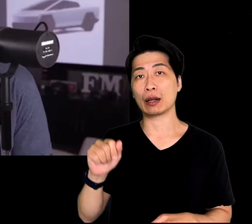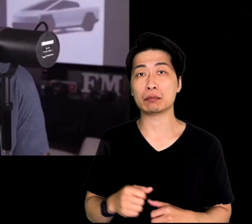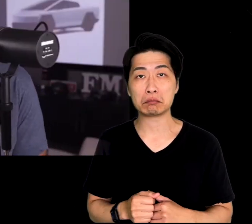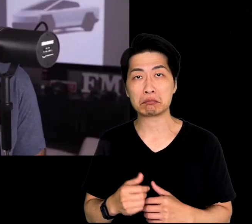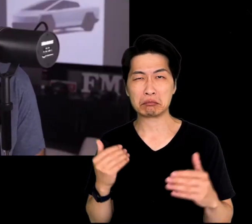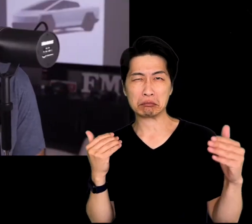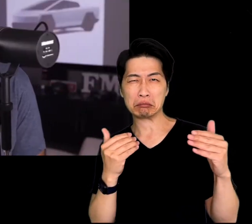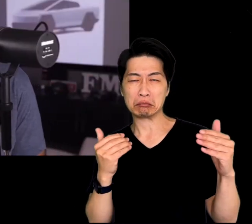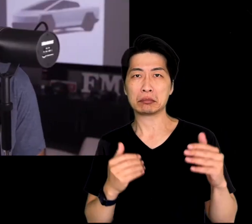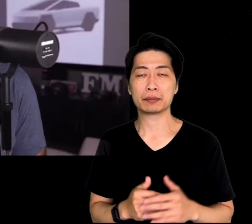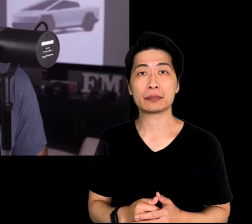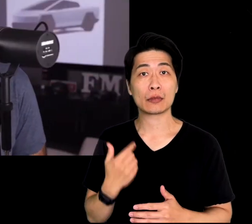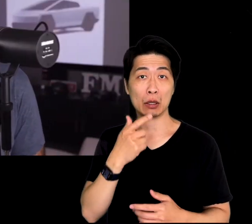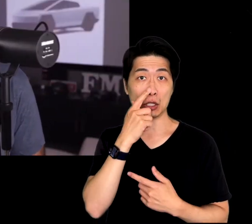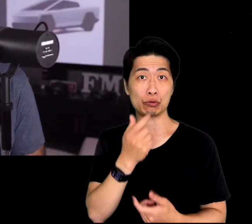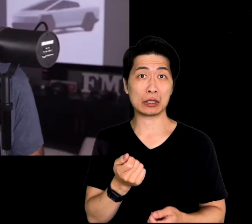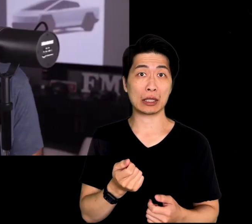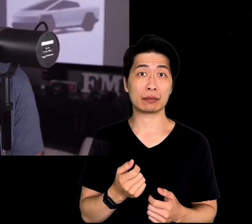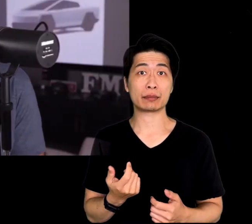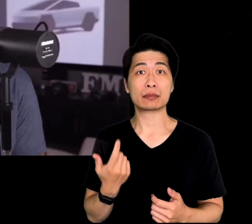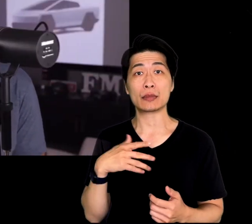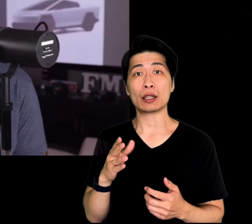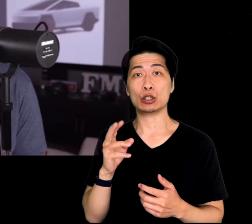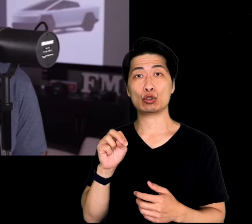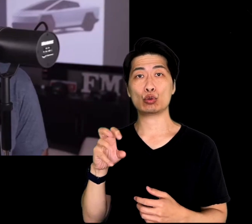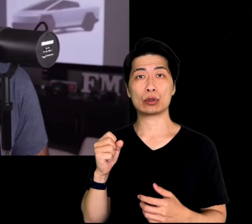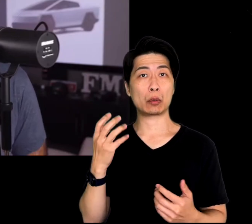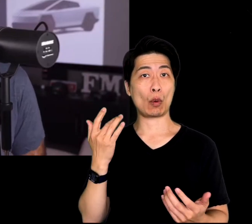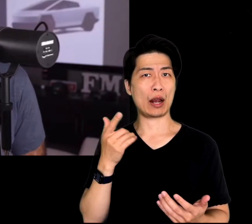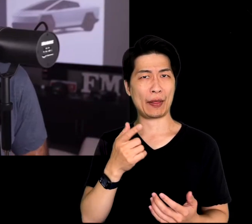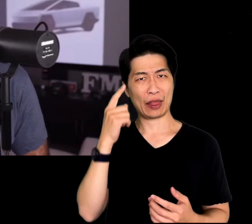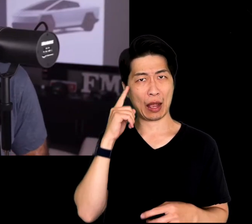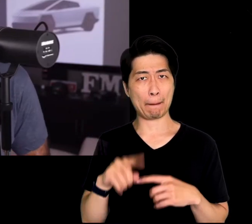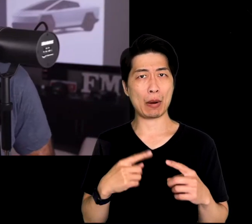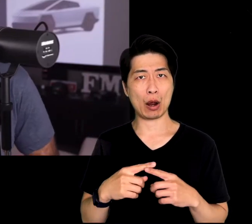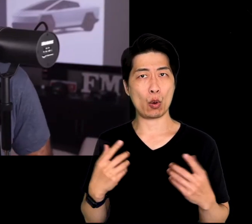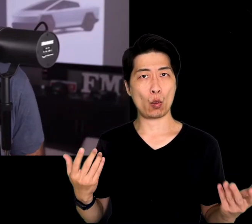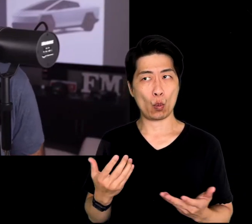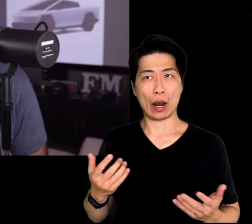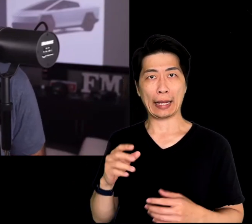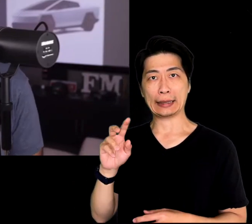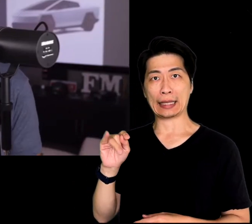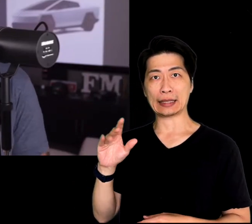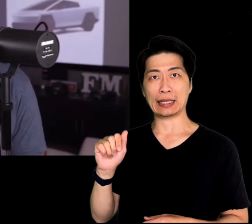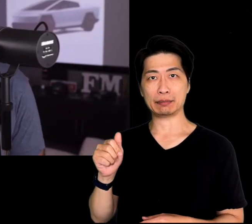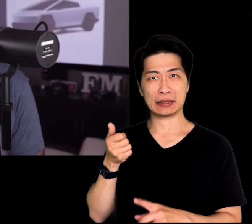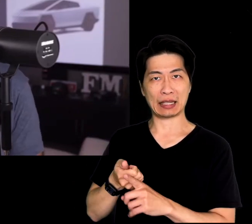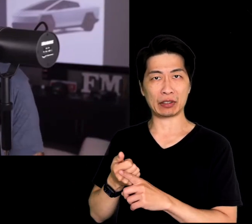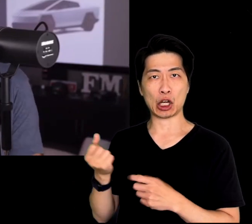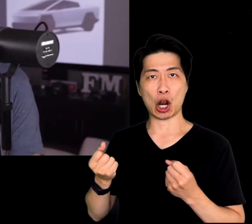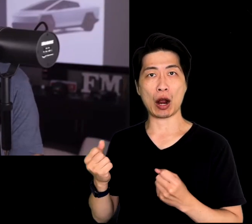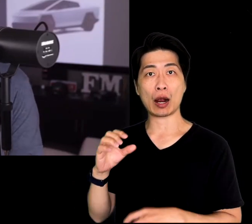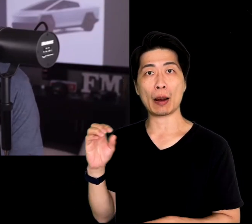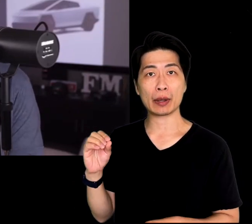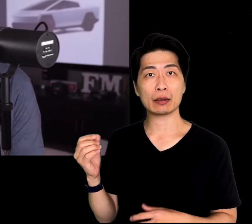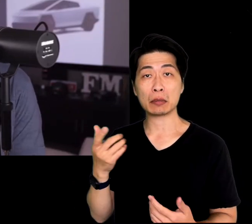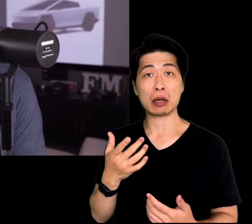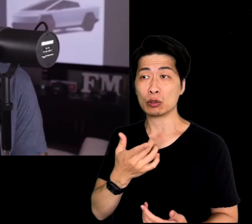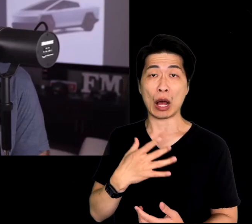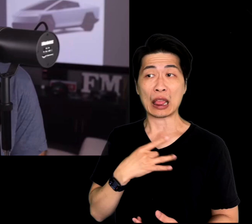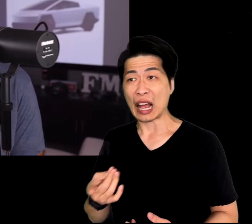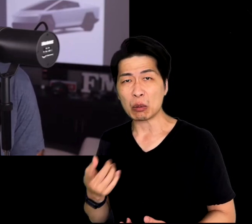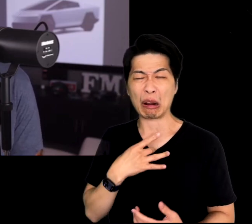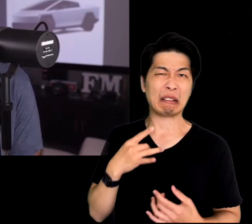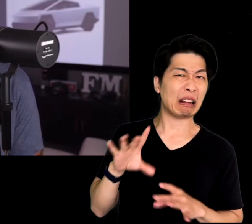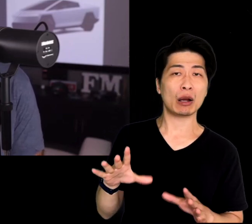very interesting piece of news, because if you think about what Tesla is as a car company, like them or not, Tesla only